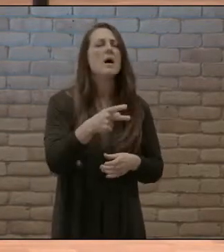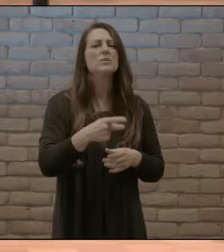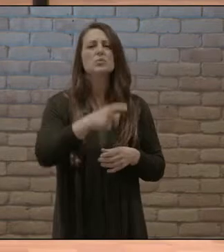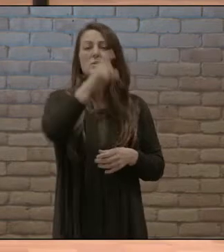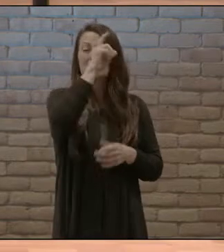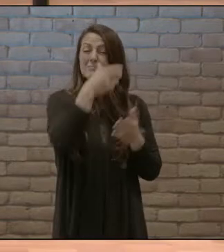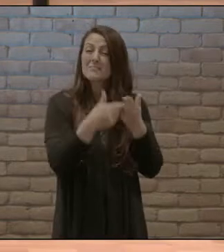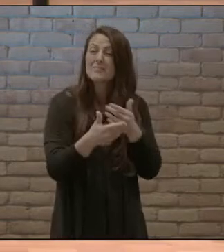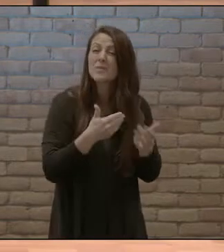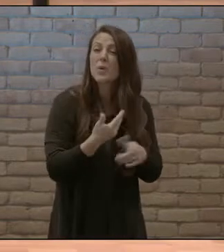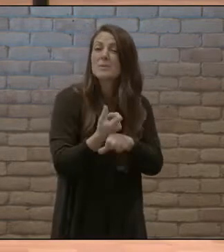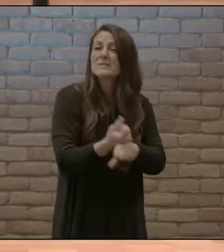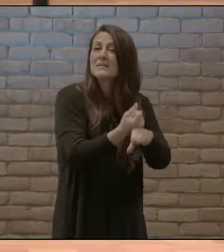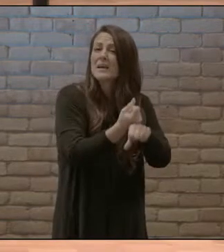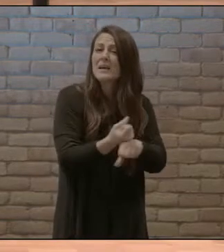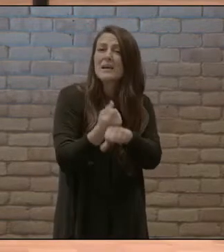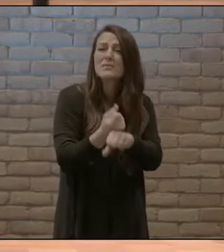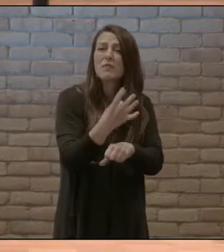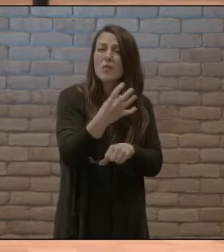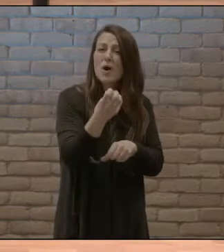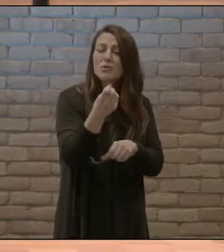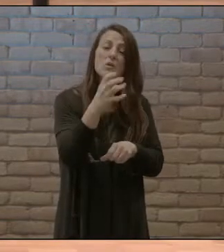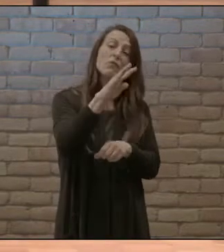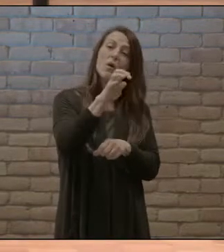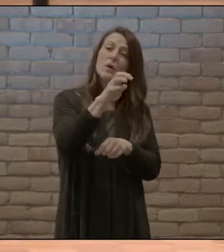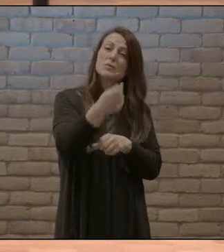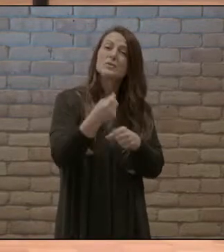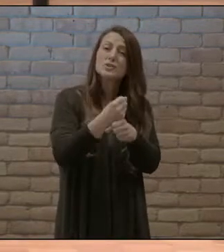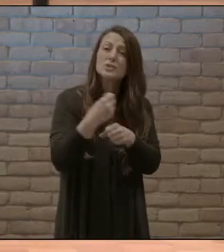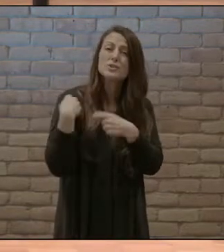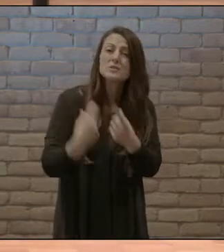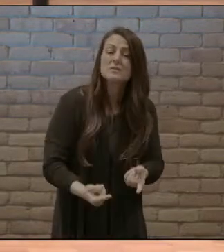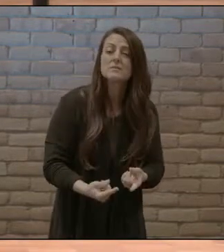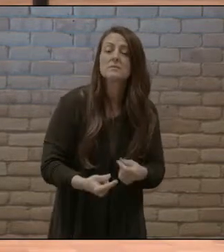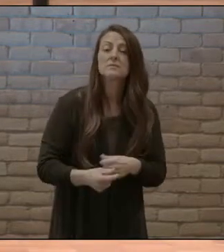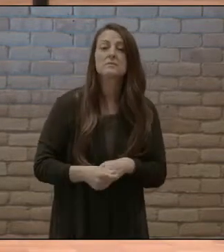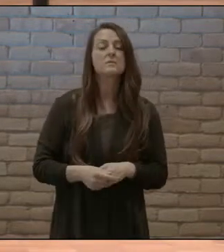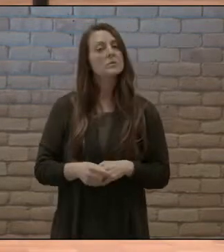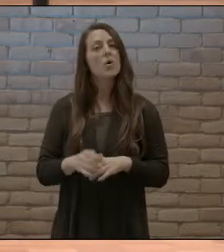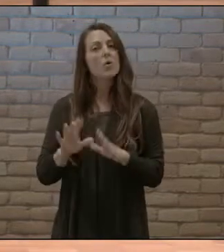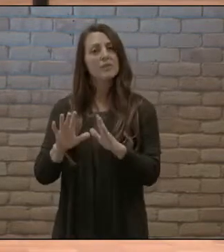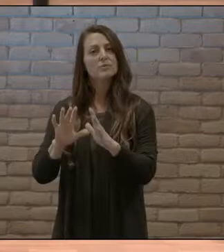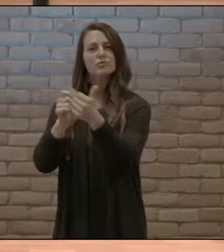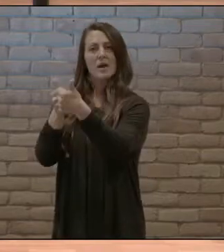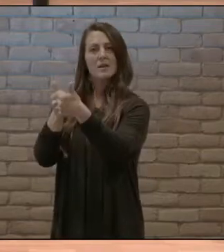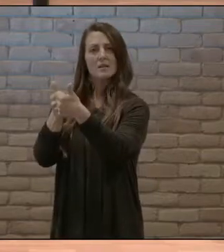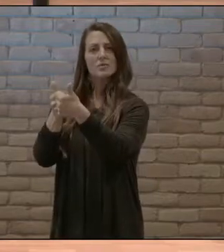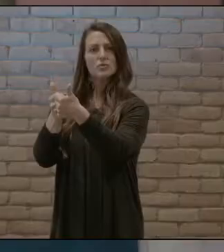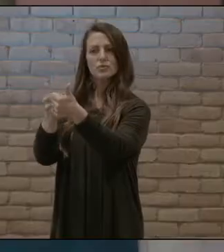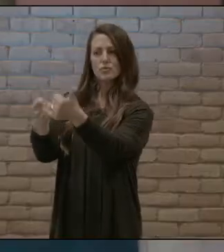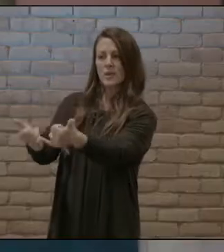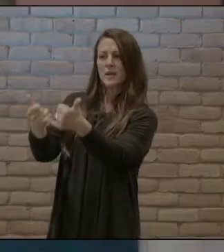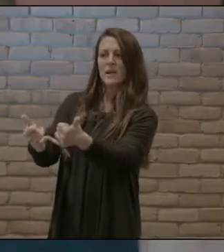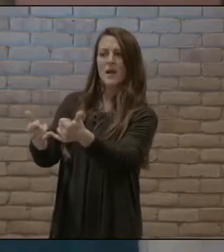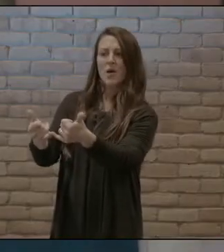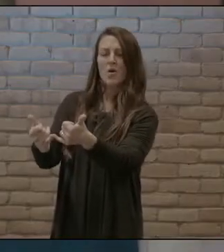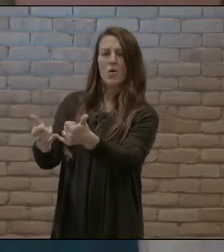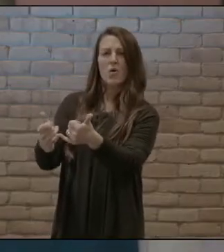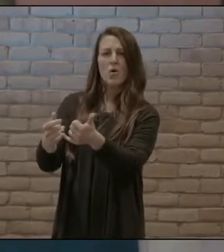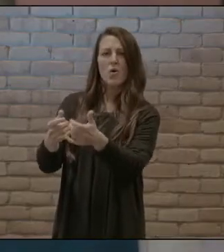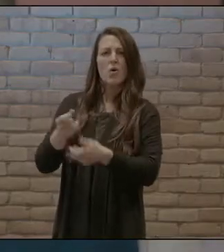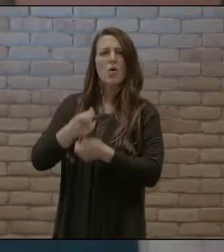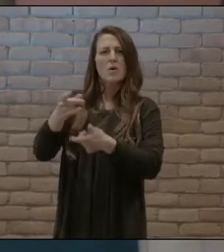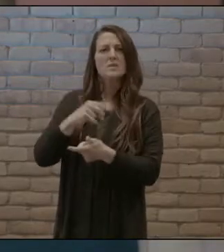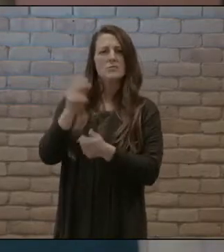400 years. You see, the challenge of their present made them look at their past in a very